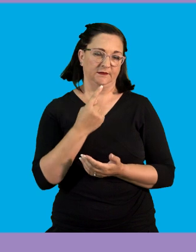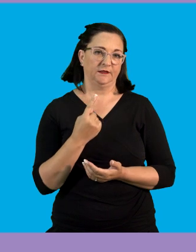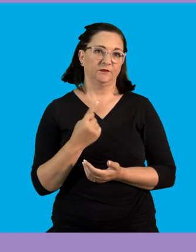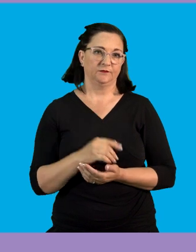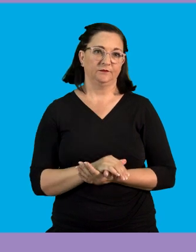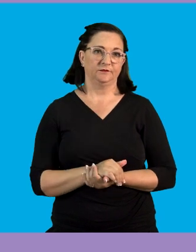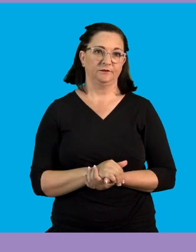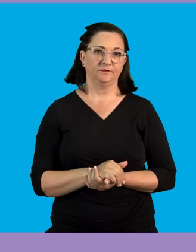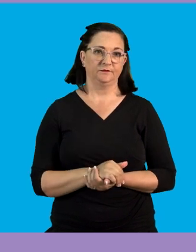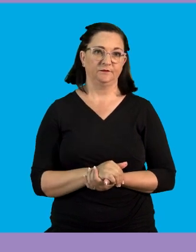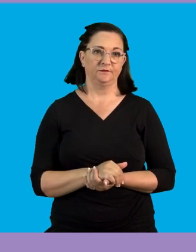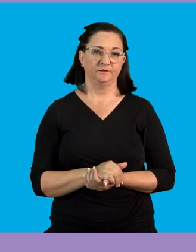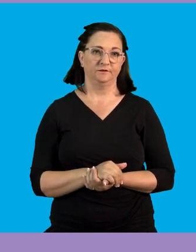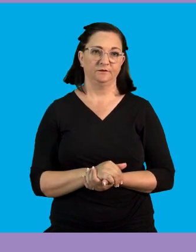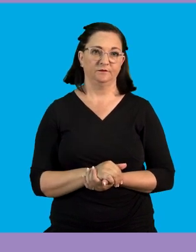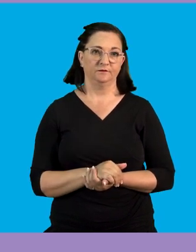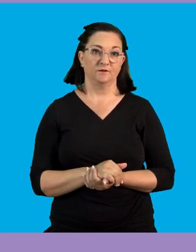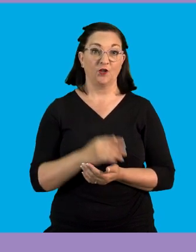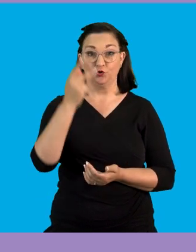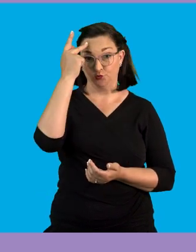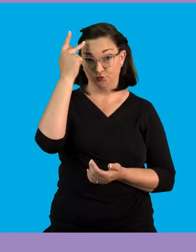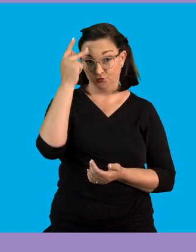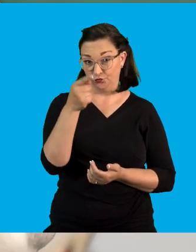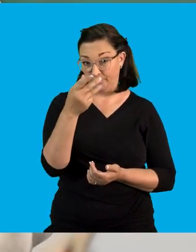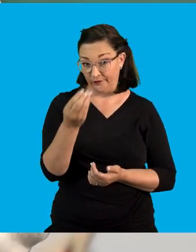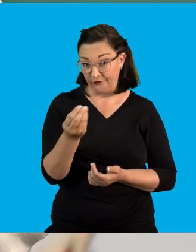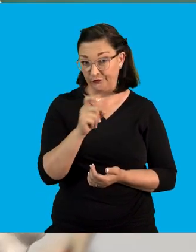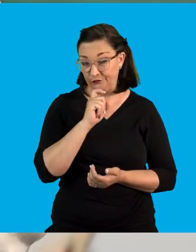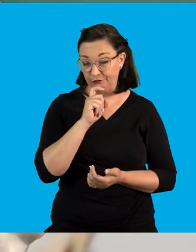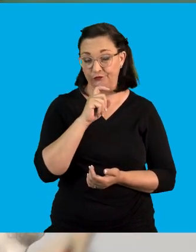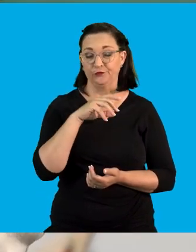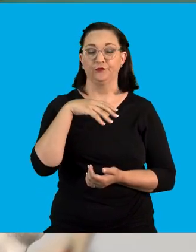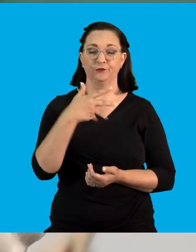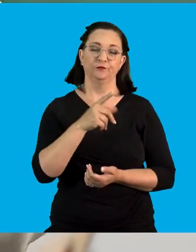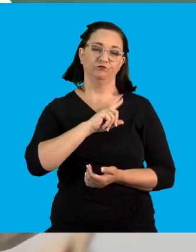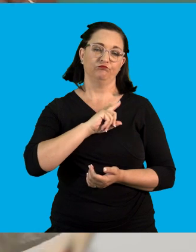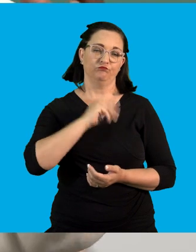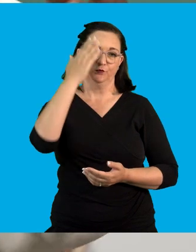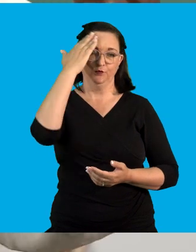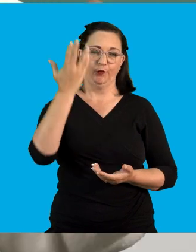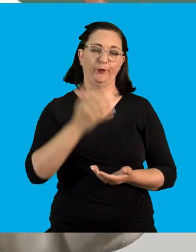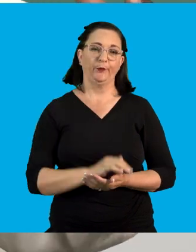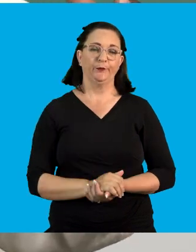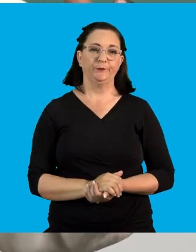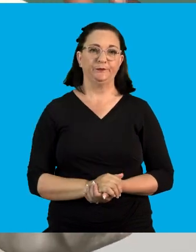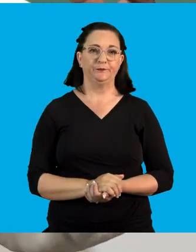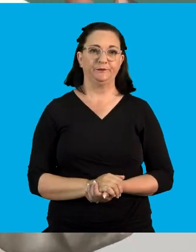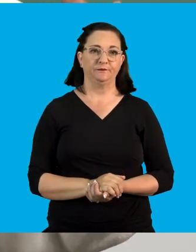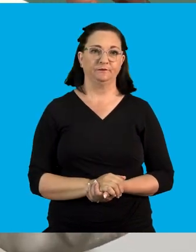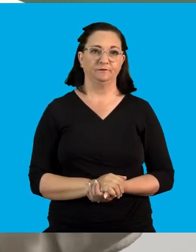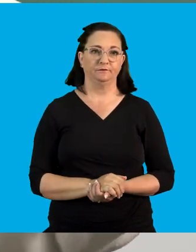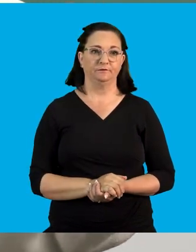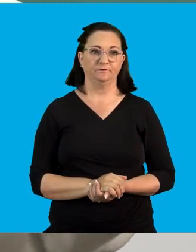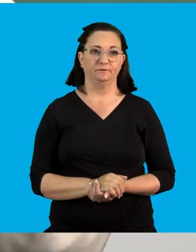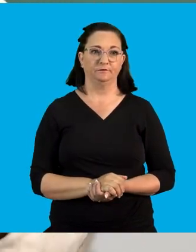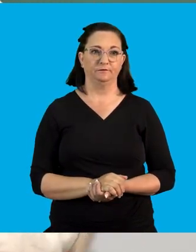is a conclusion we are making about a quadrilateral. So we are again, the question said use the knowledge we have of the sum